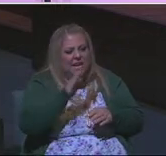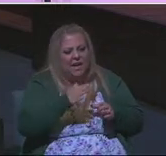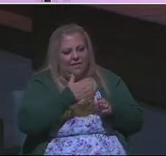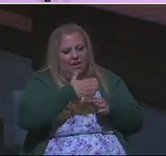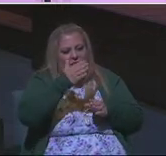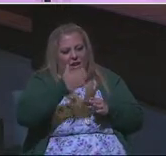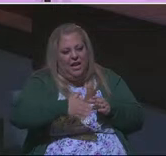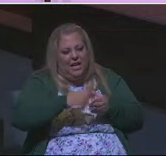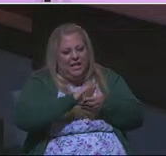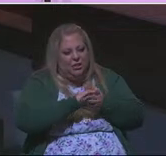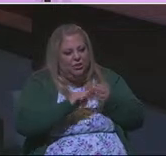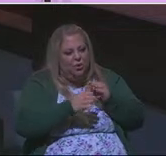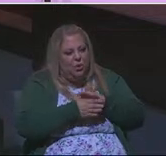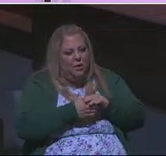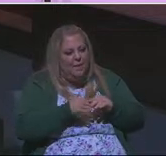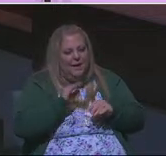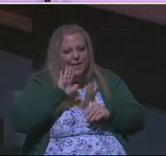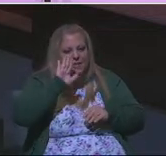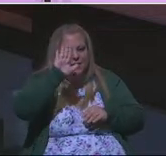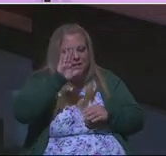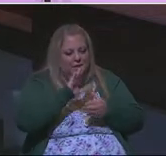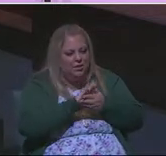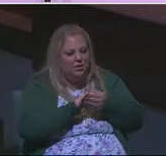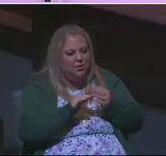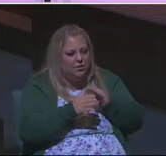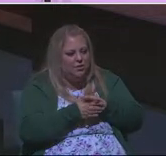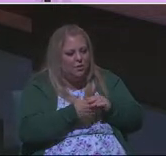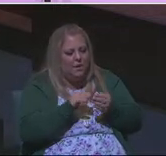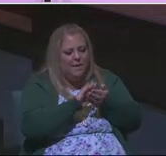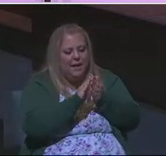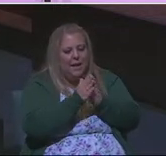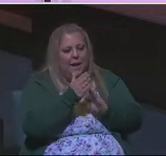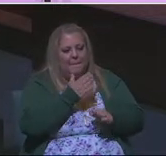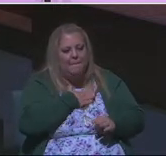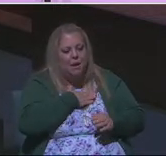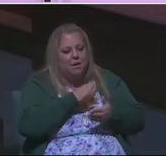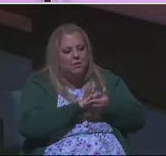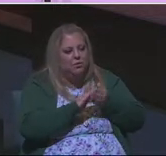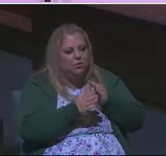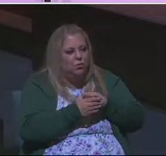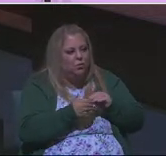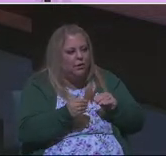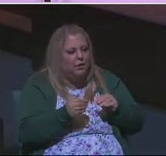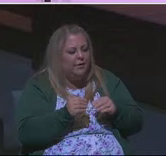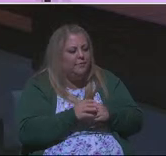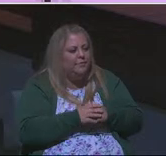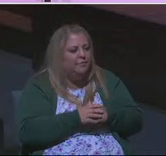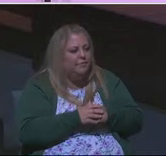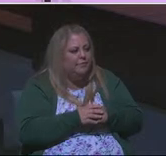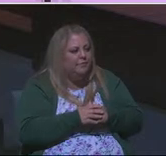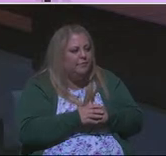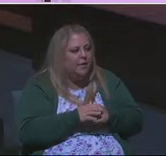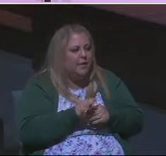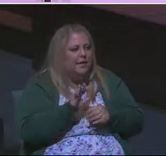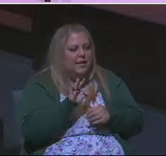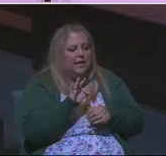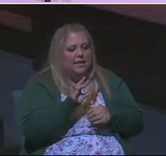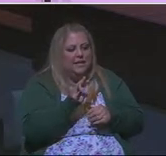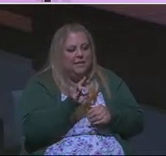because his story became my story. in